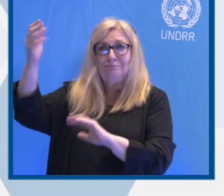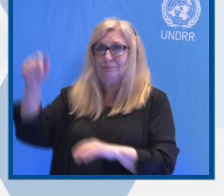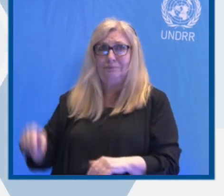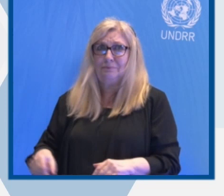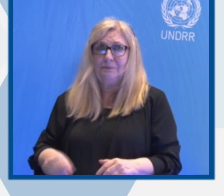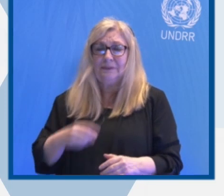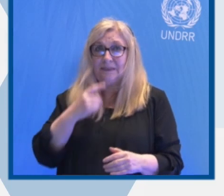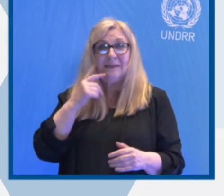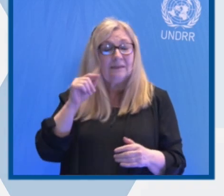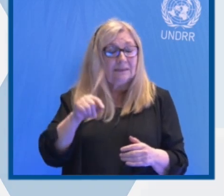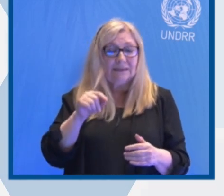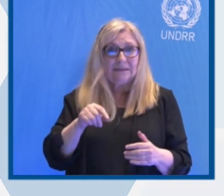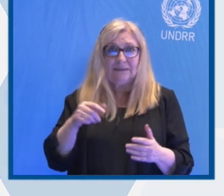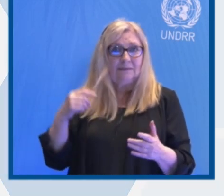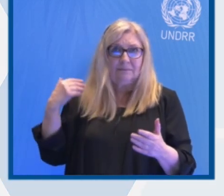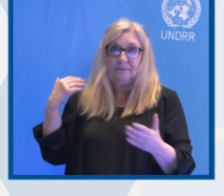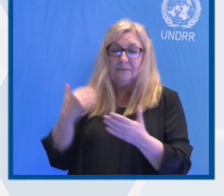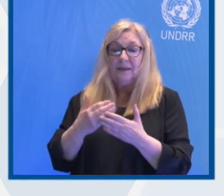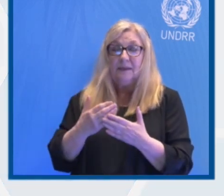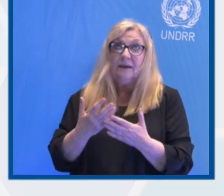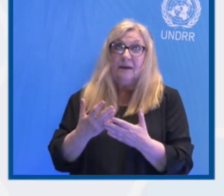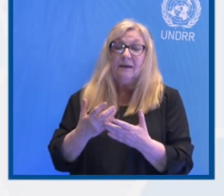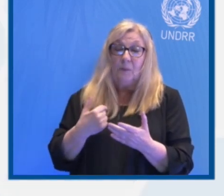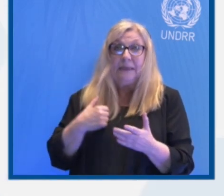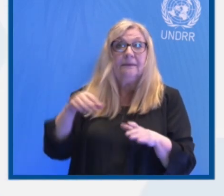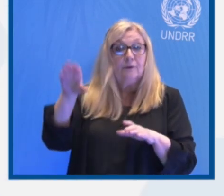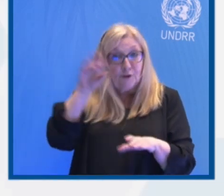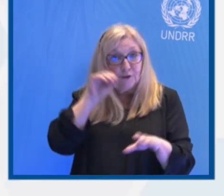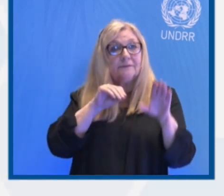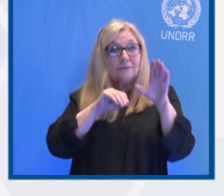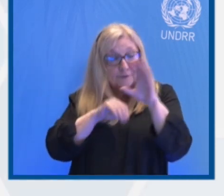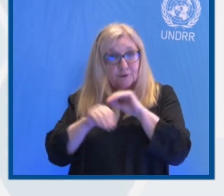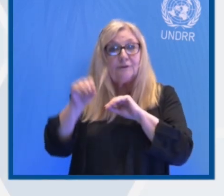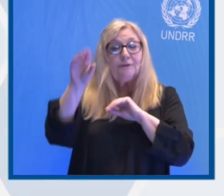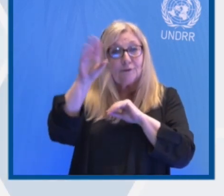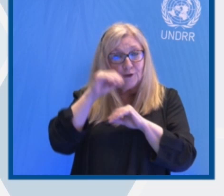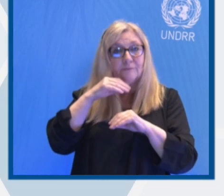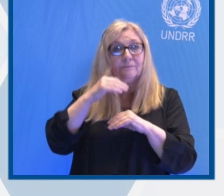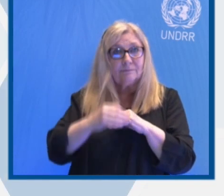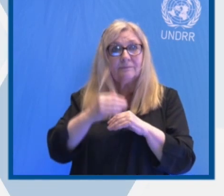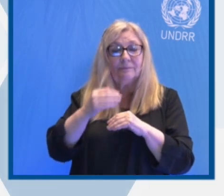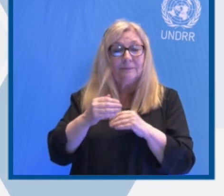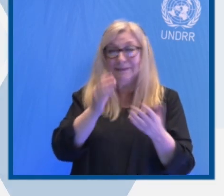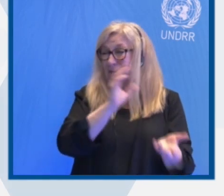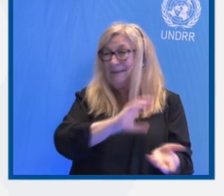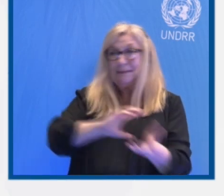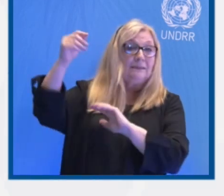past process wasn't continuously learning because it was really managing by disaster. The disaster would happen. We